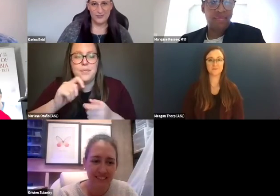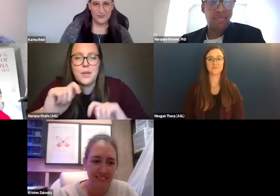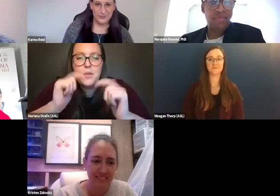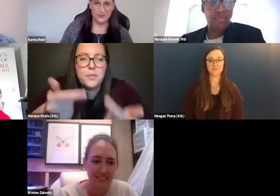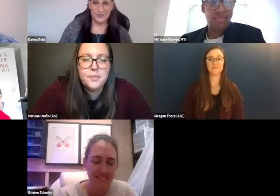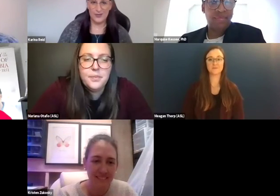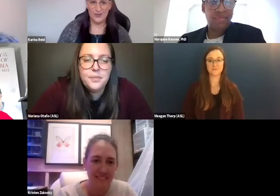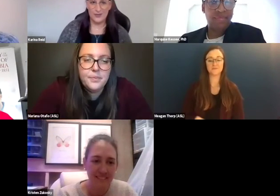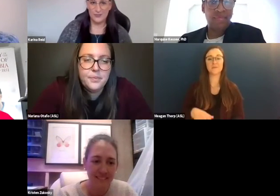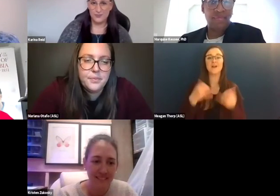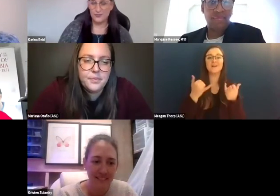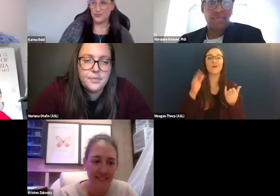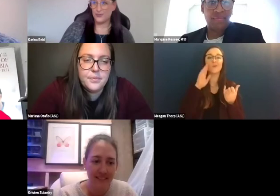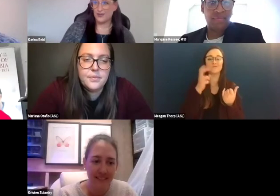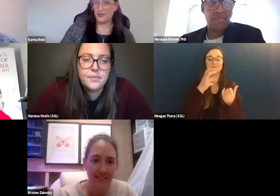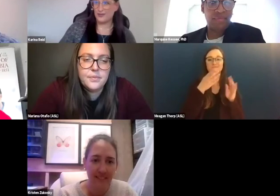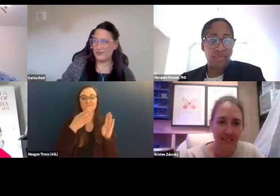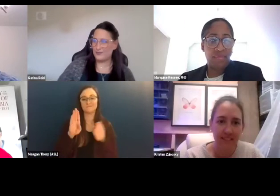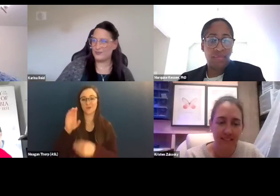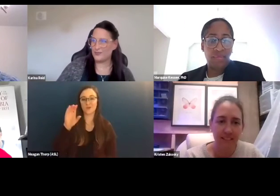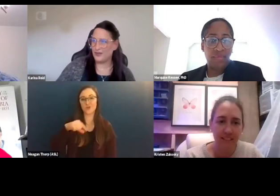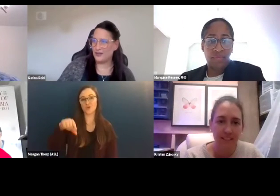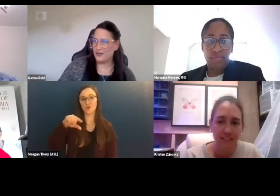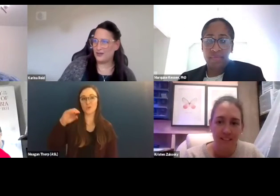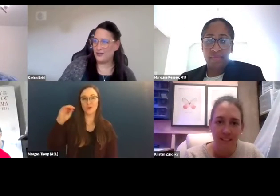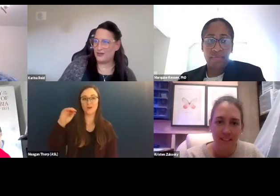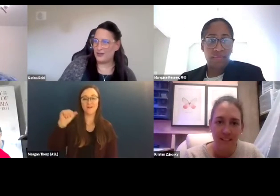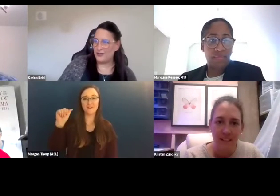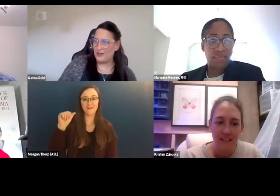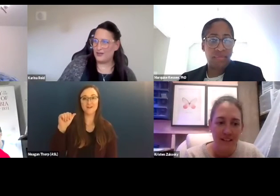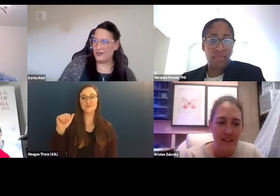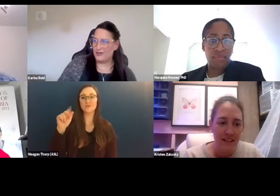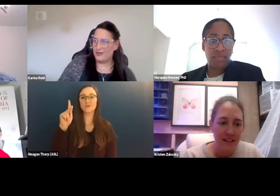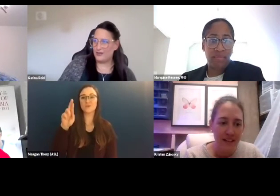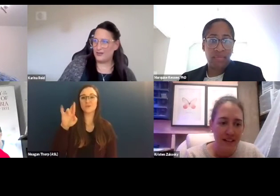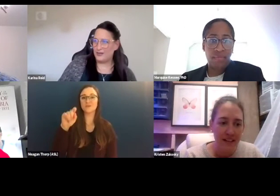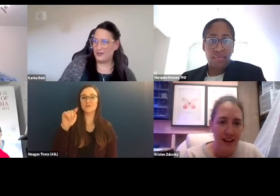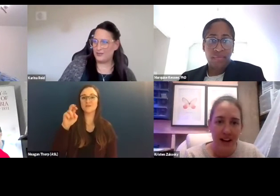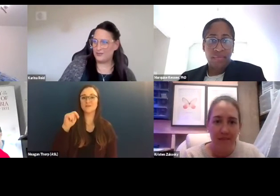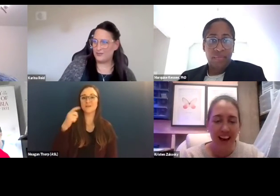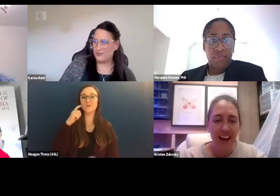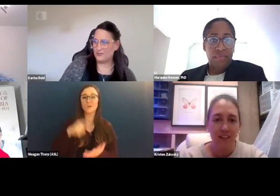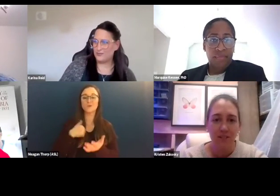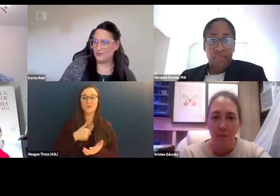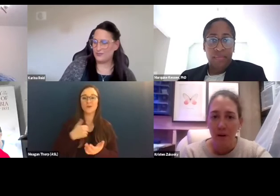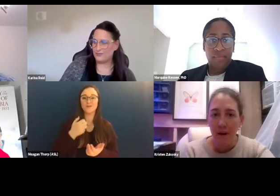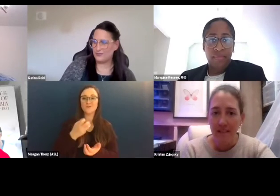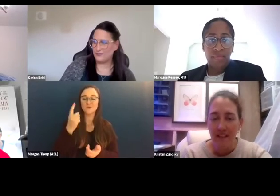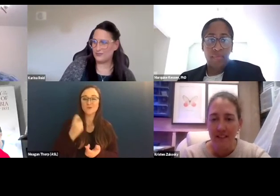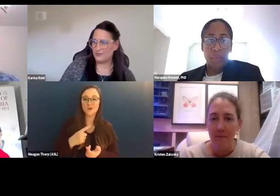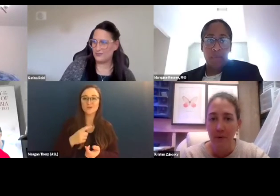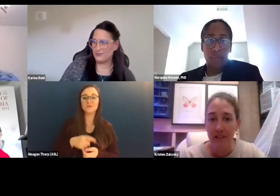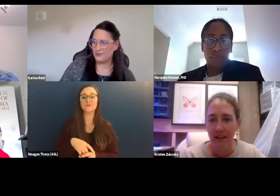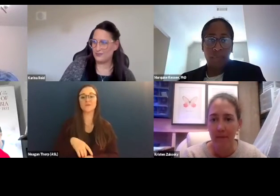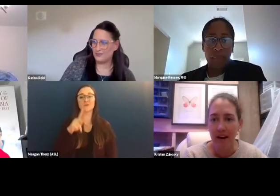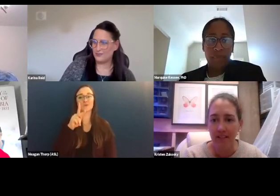box. So Kristen, I see that we have a few questions. So you want to start, Kristen? Yeah, so well, one of the things